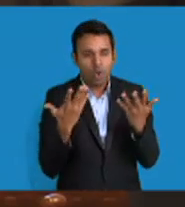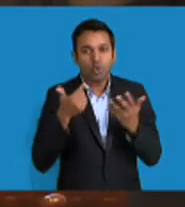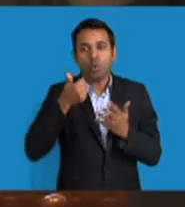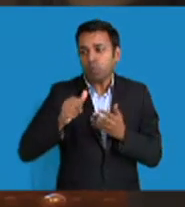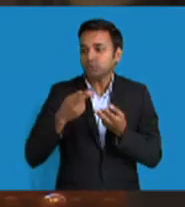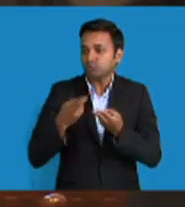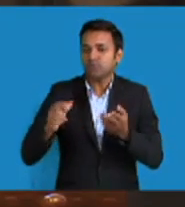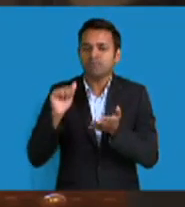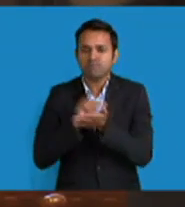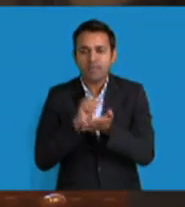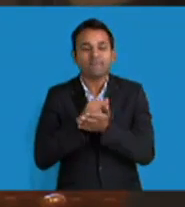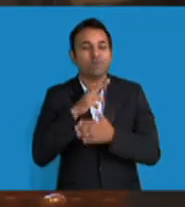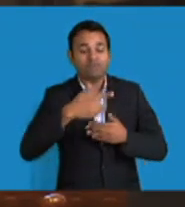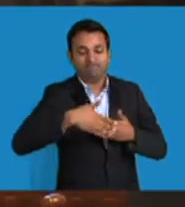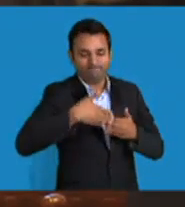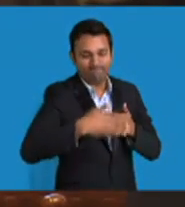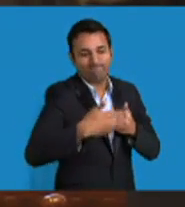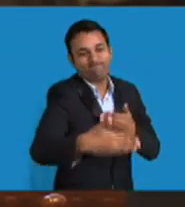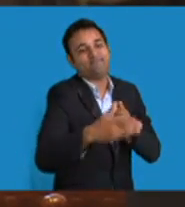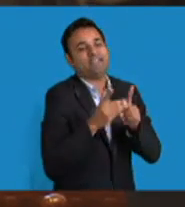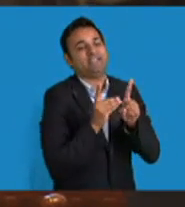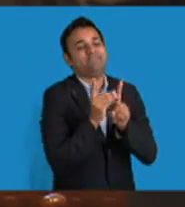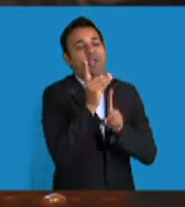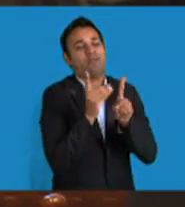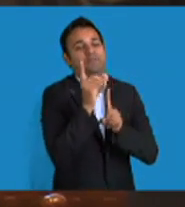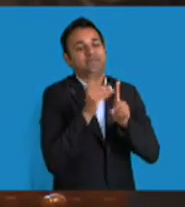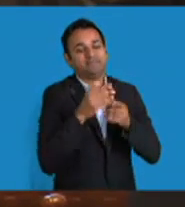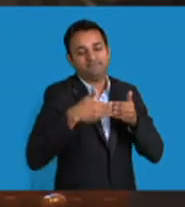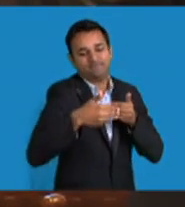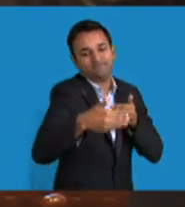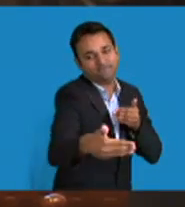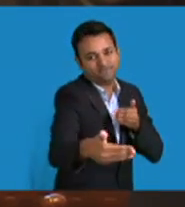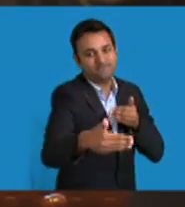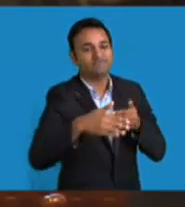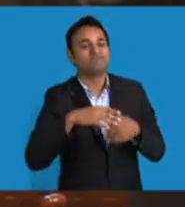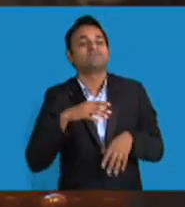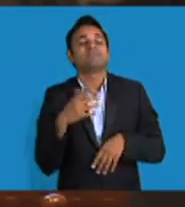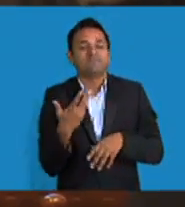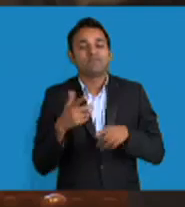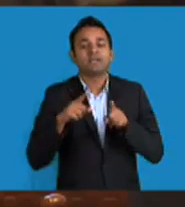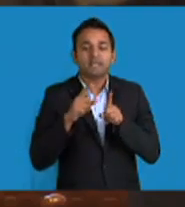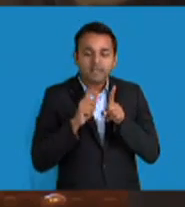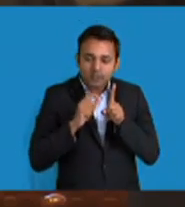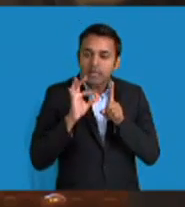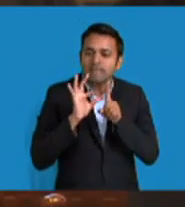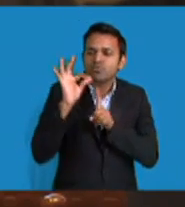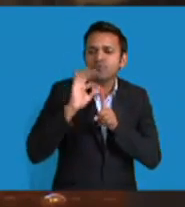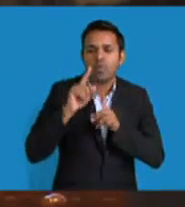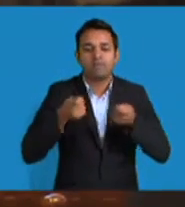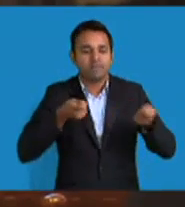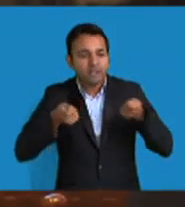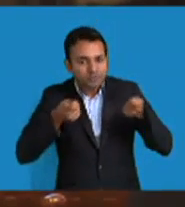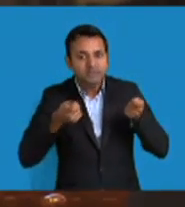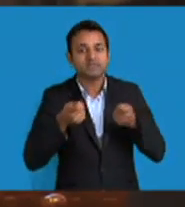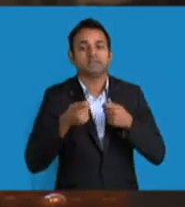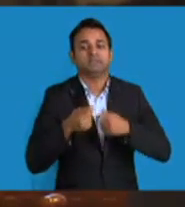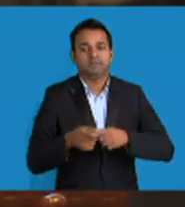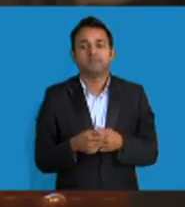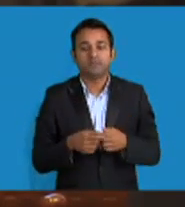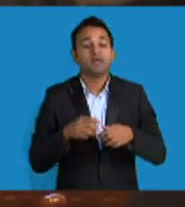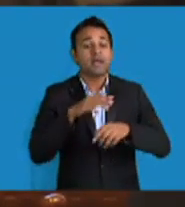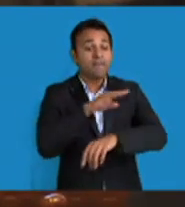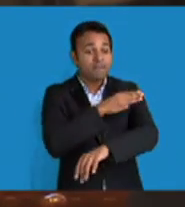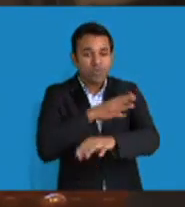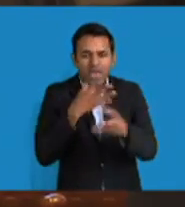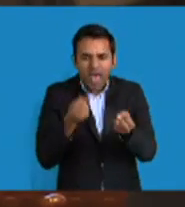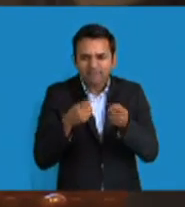development, and at the same time manage and protect marine and coastal ecosystems. The